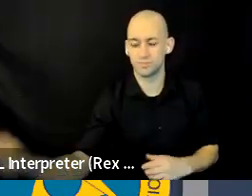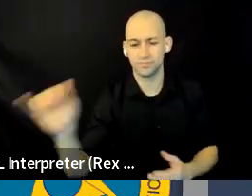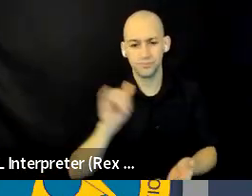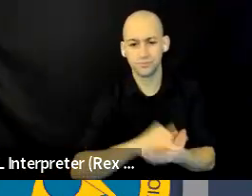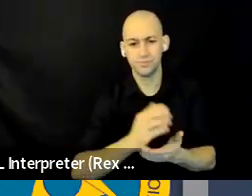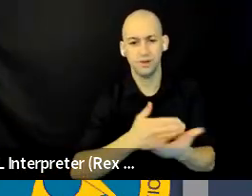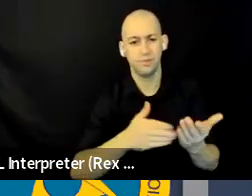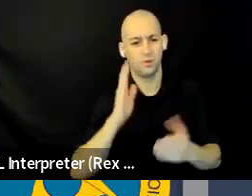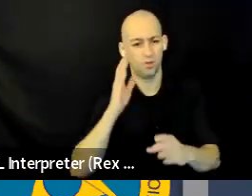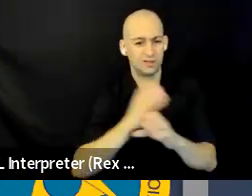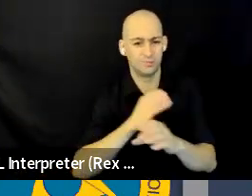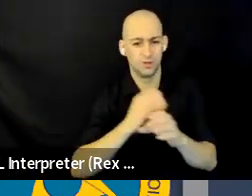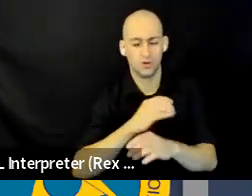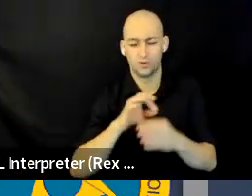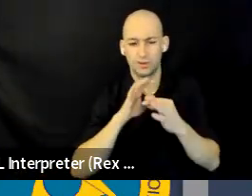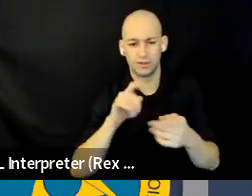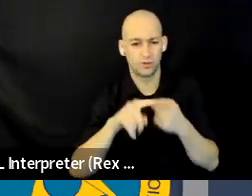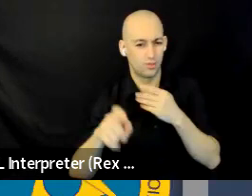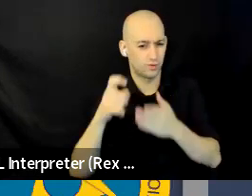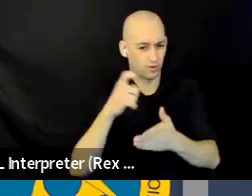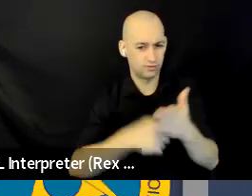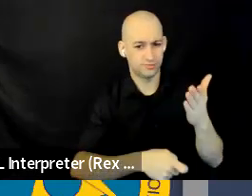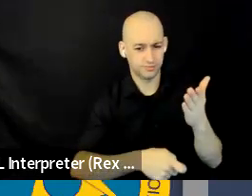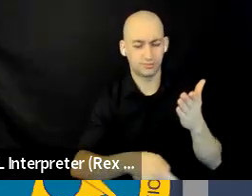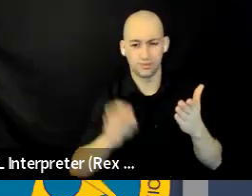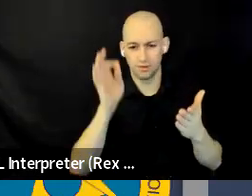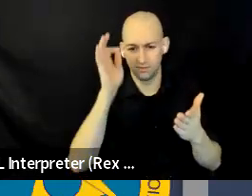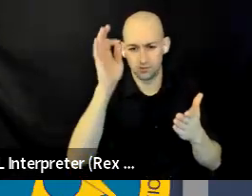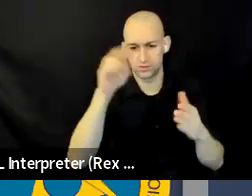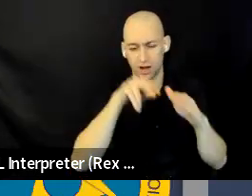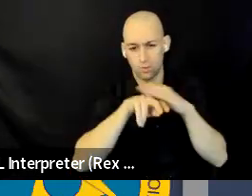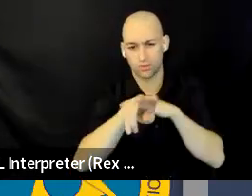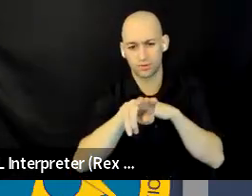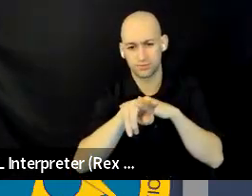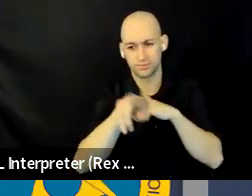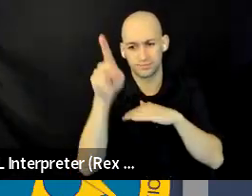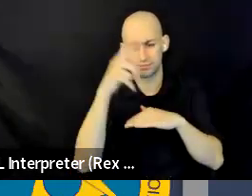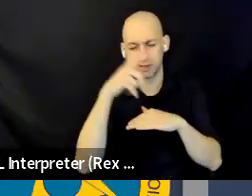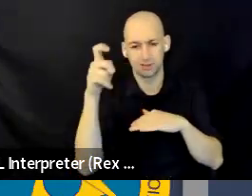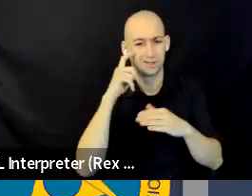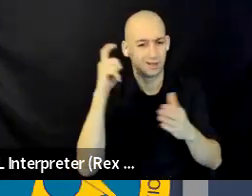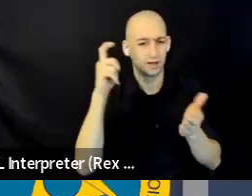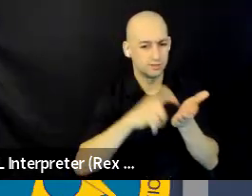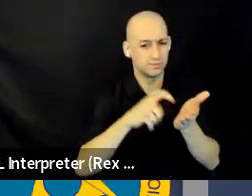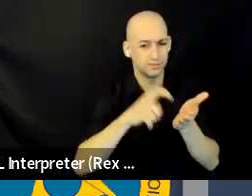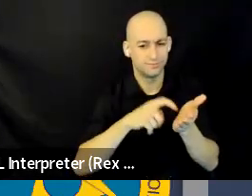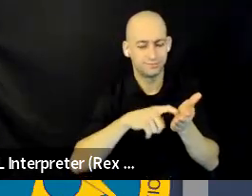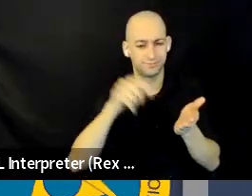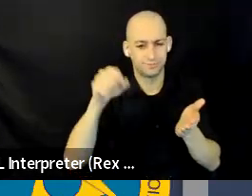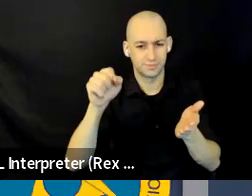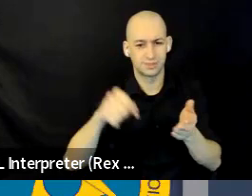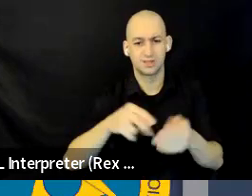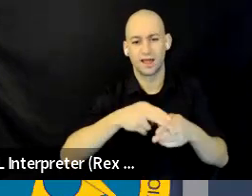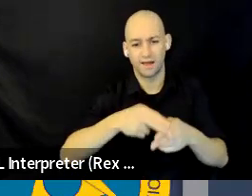what the cost is, that sort of future outlook, because there is acknowledgement that these vehicles are